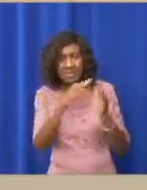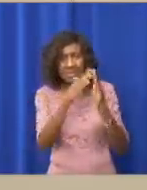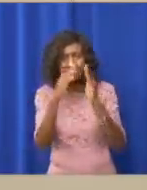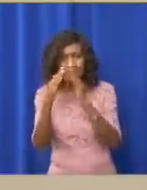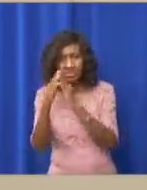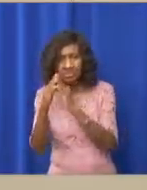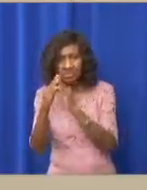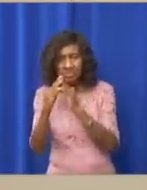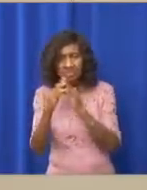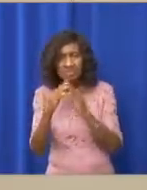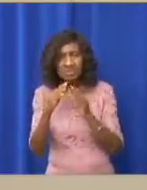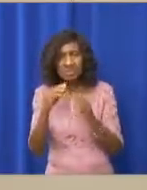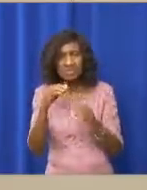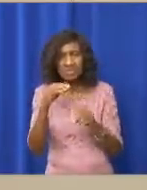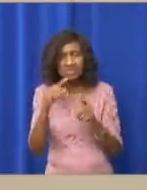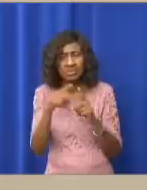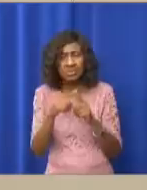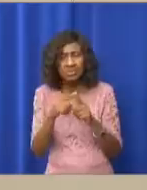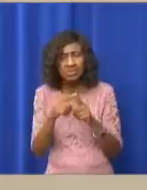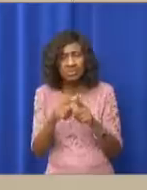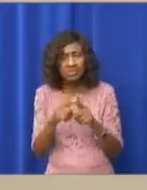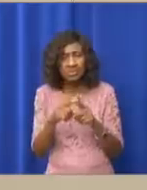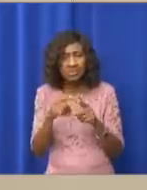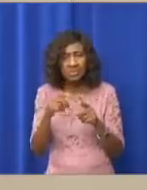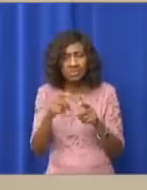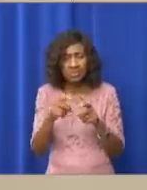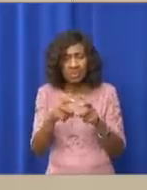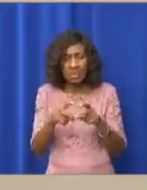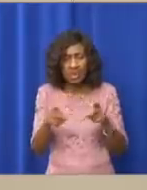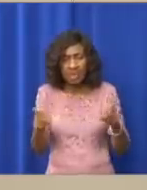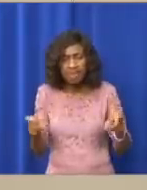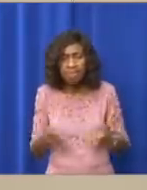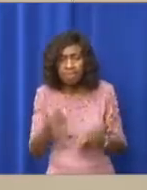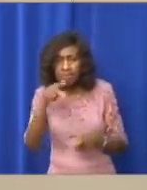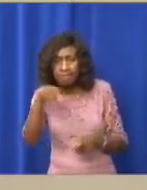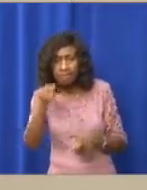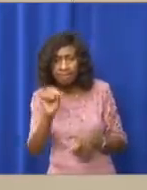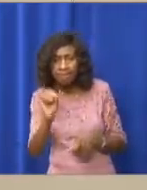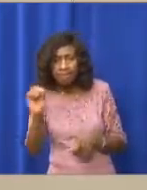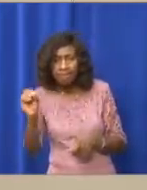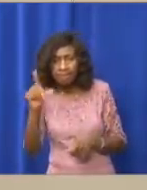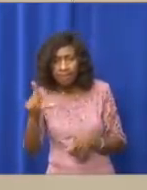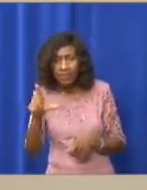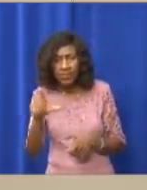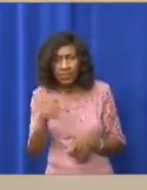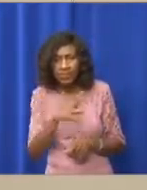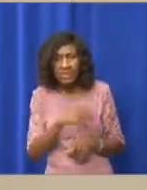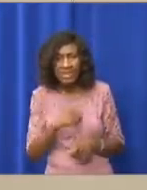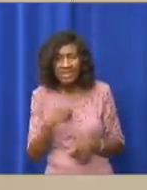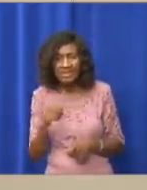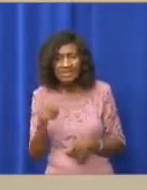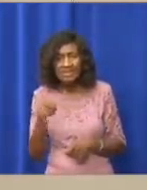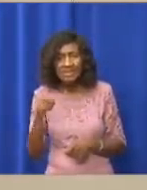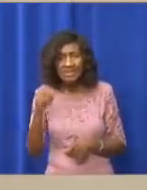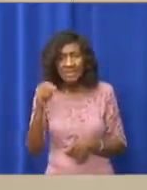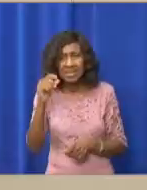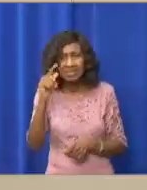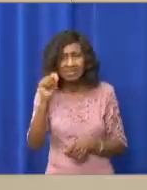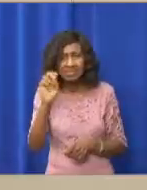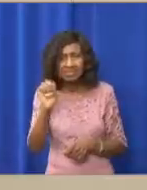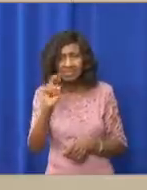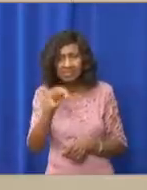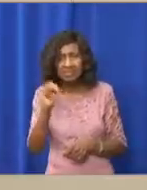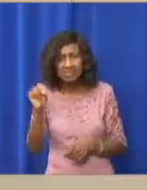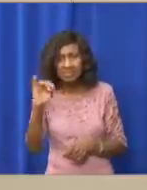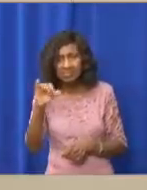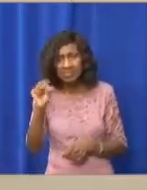courts. But this physical distancing requirements are still in force.